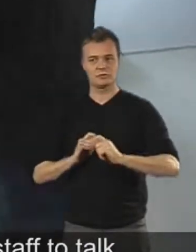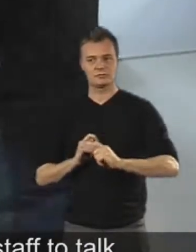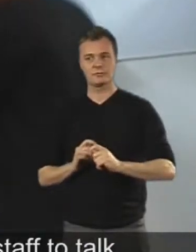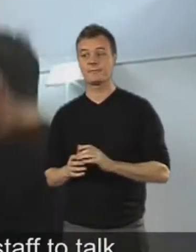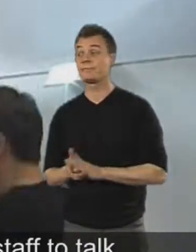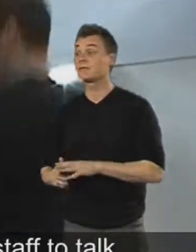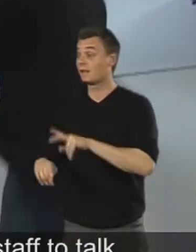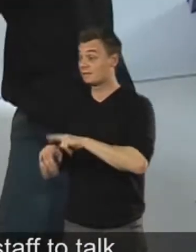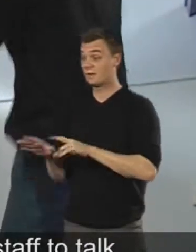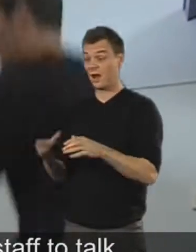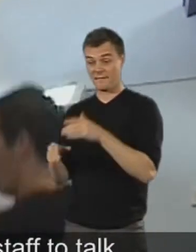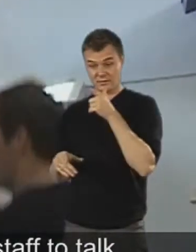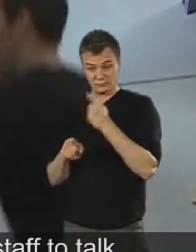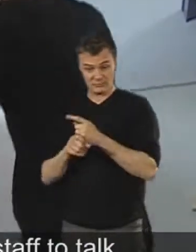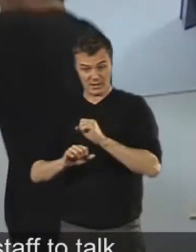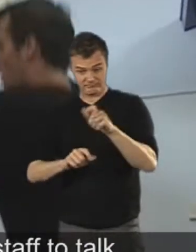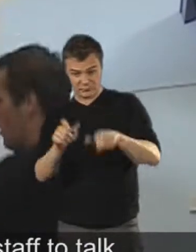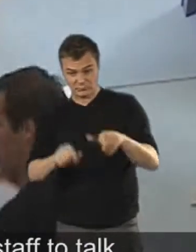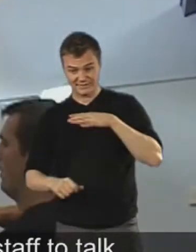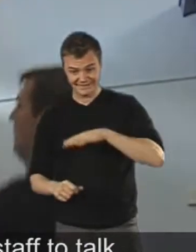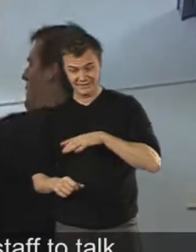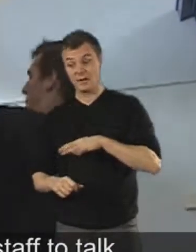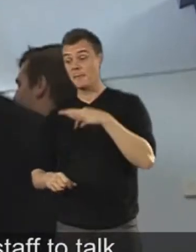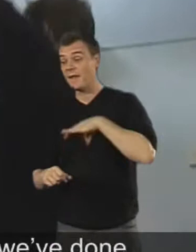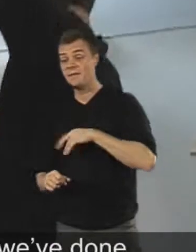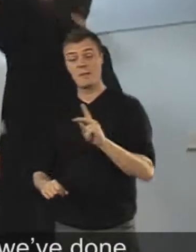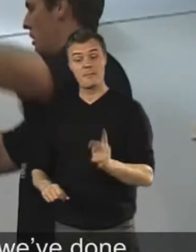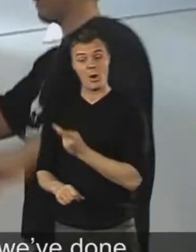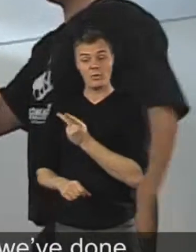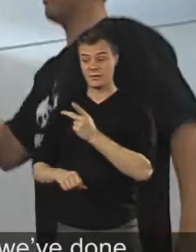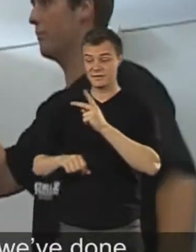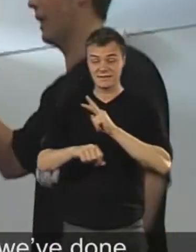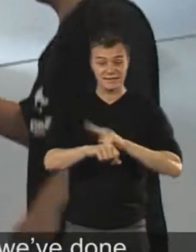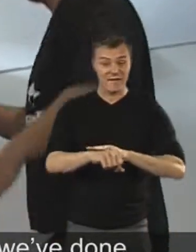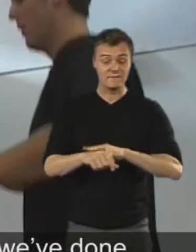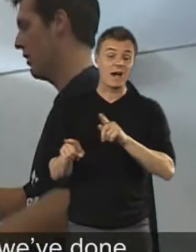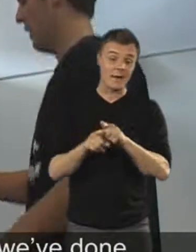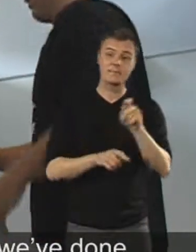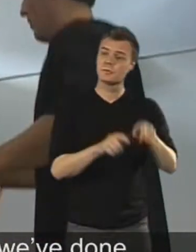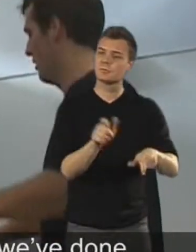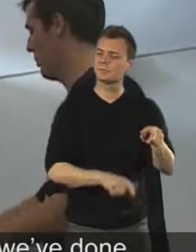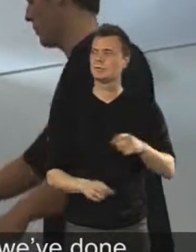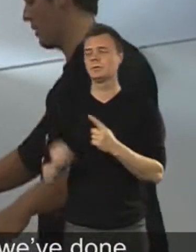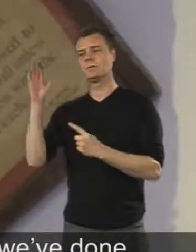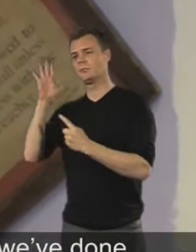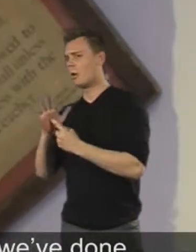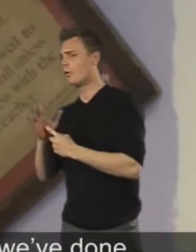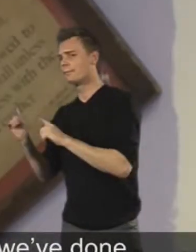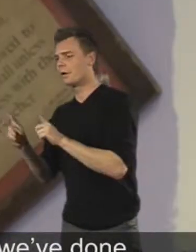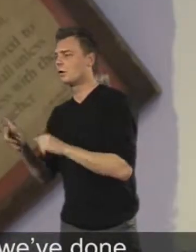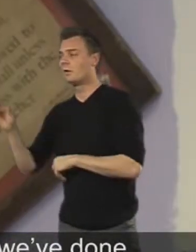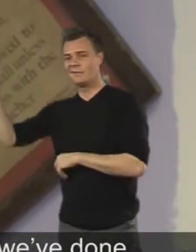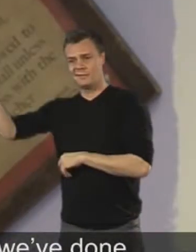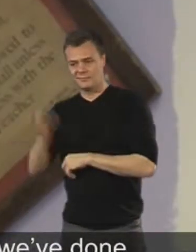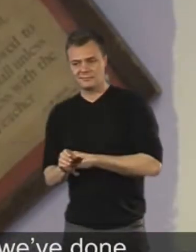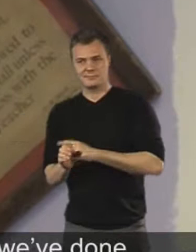about pupils' needs benefits both staff and pupils. One of the most significant things we've done is to employ